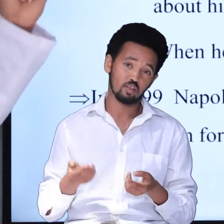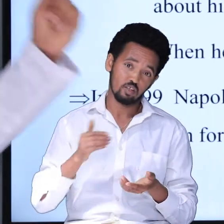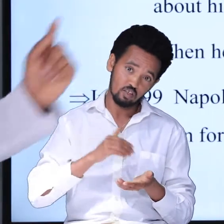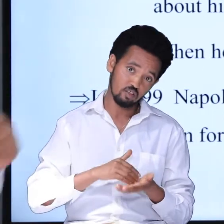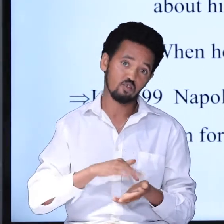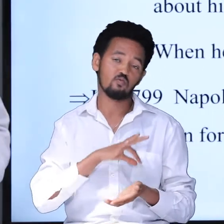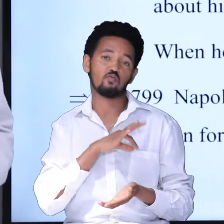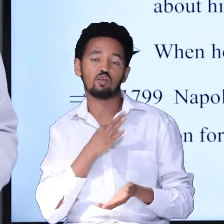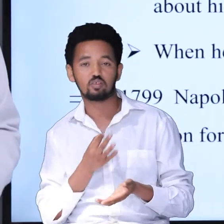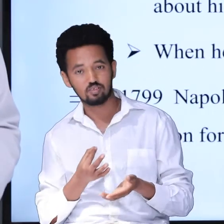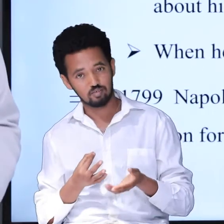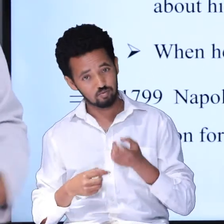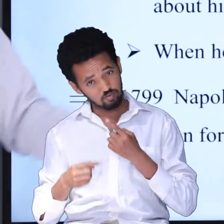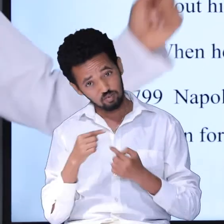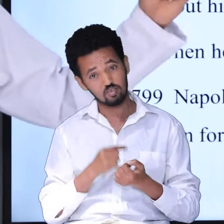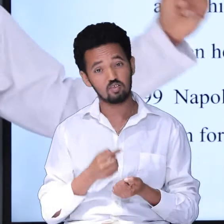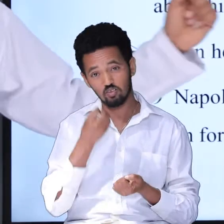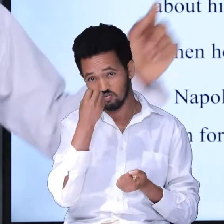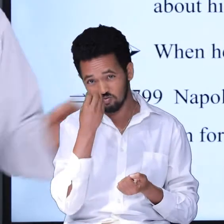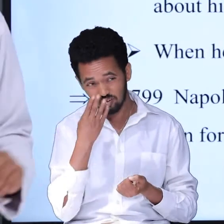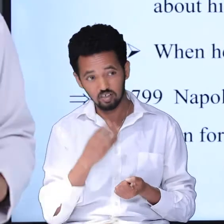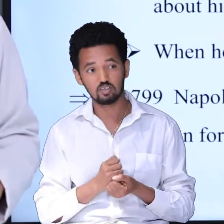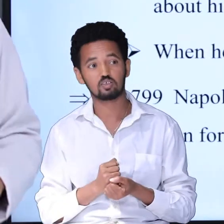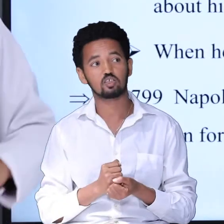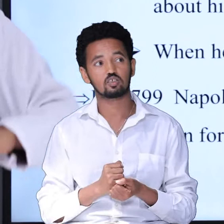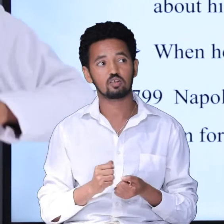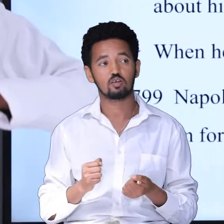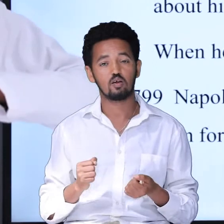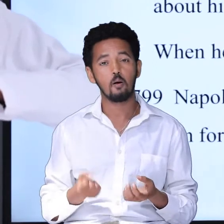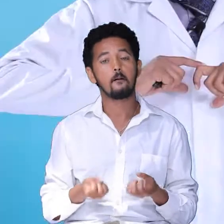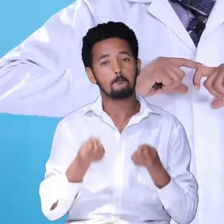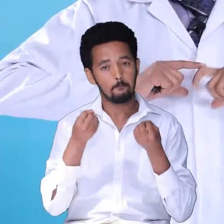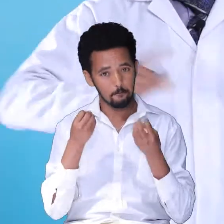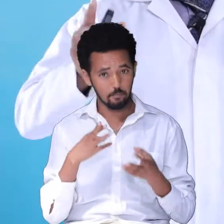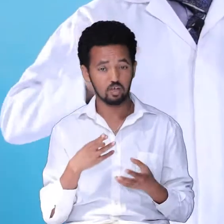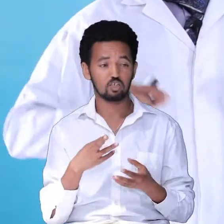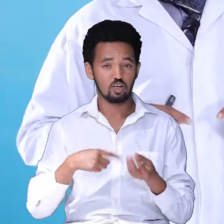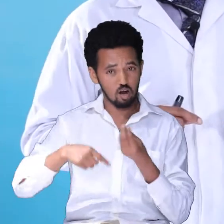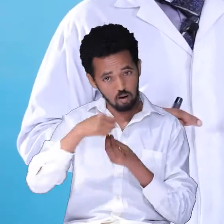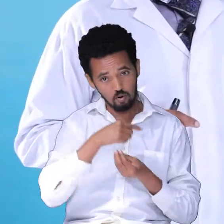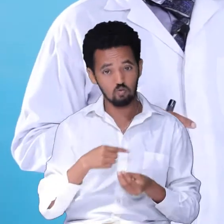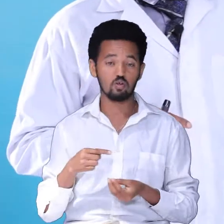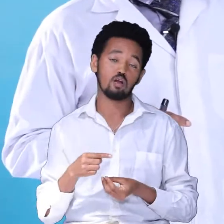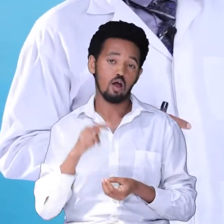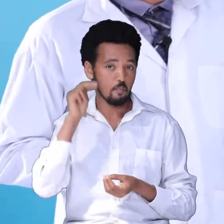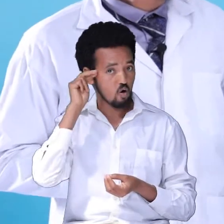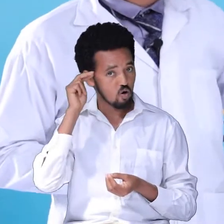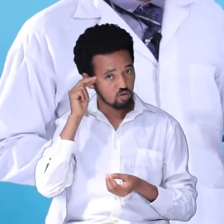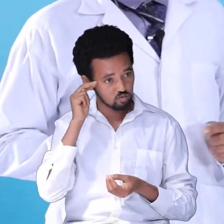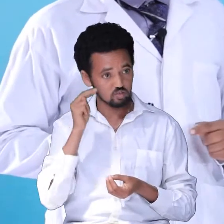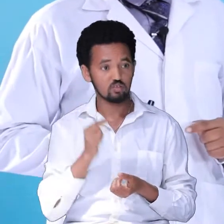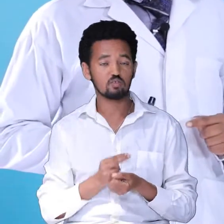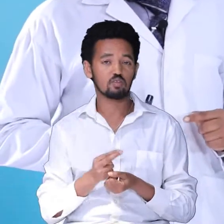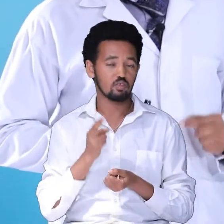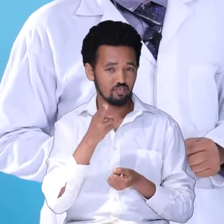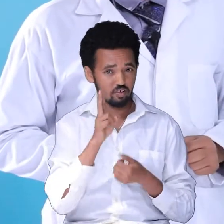The French people had heard much about Napoleon's victories and little